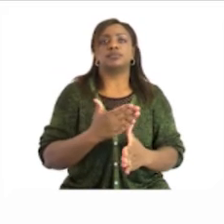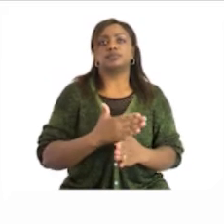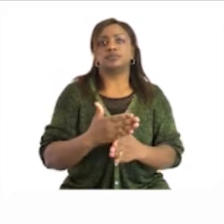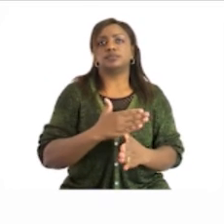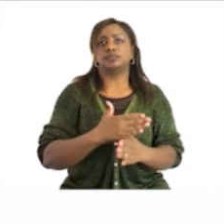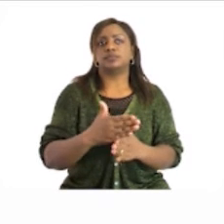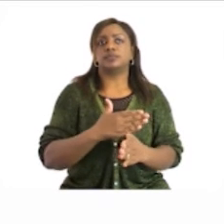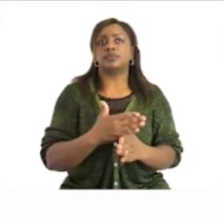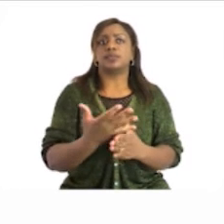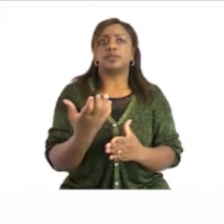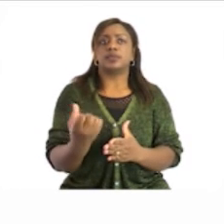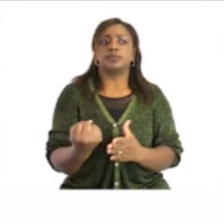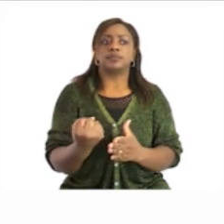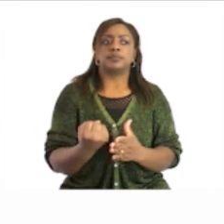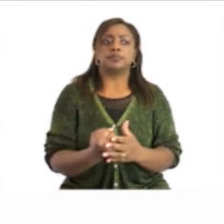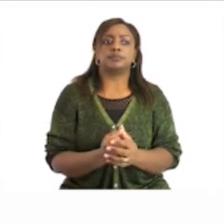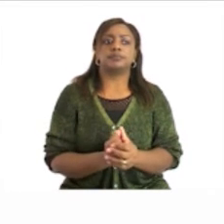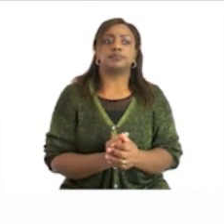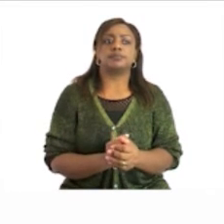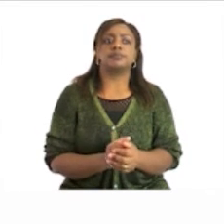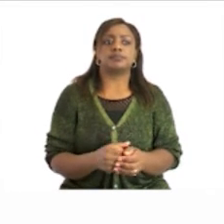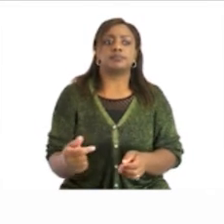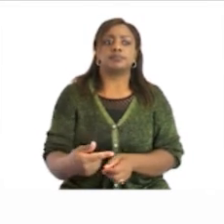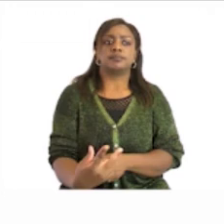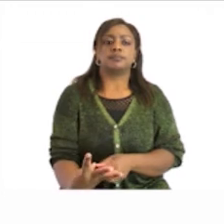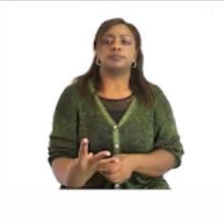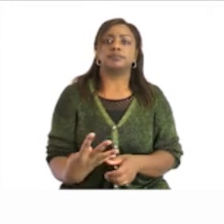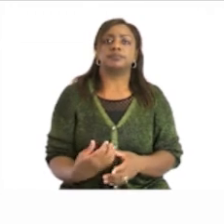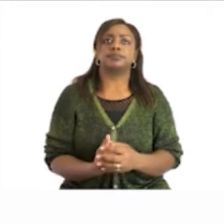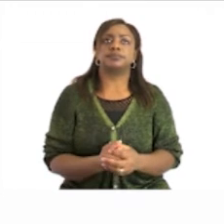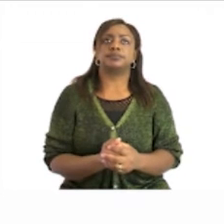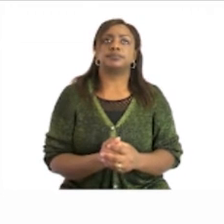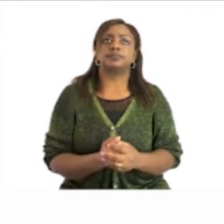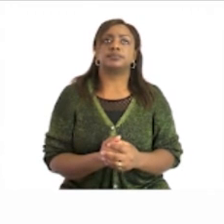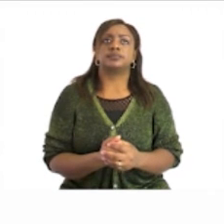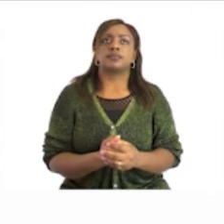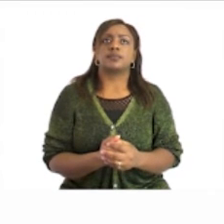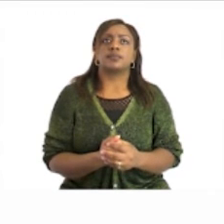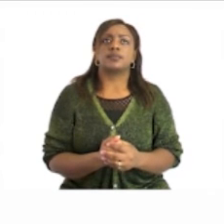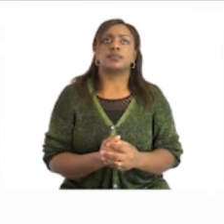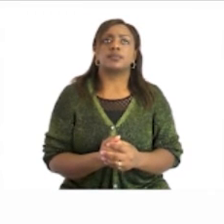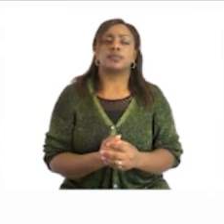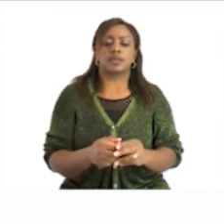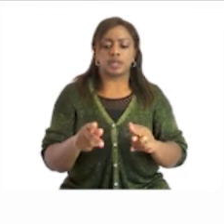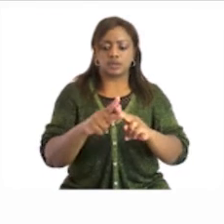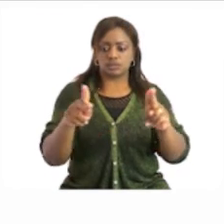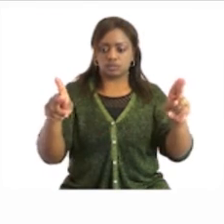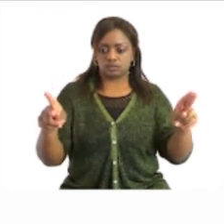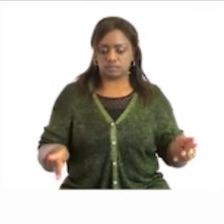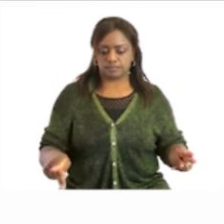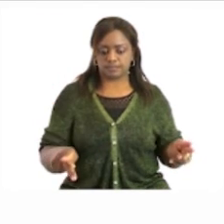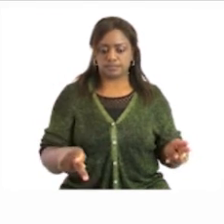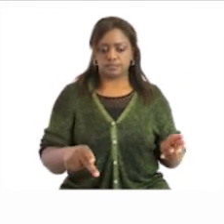workbooks. You can take a look with me at activity 1. Okay, so it says match each food